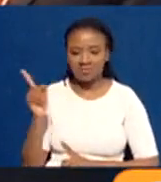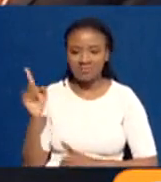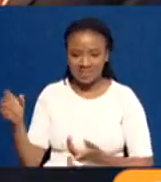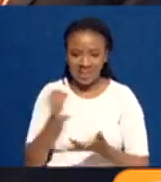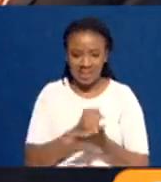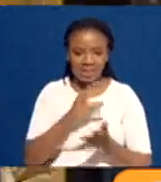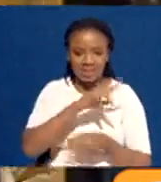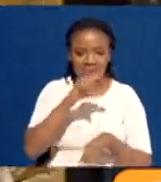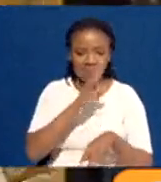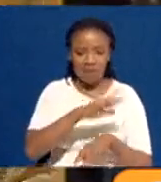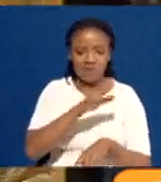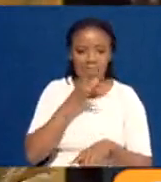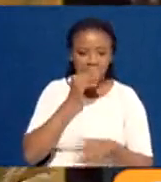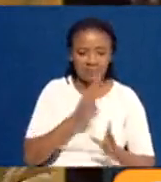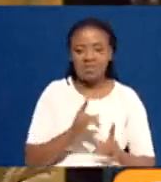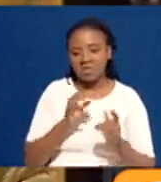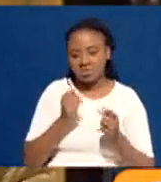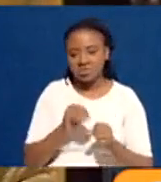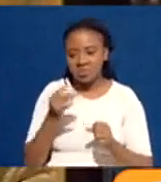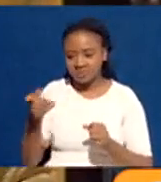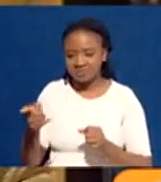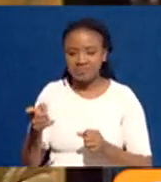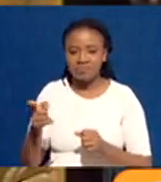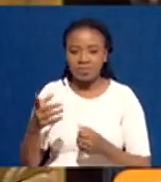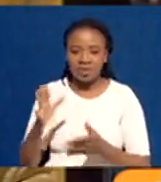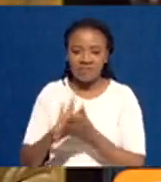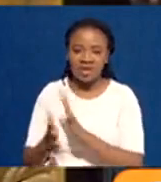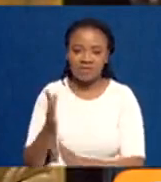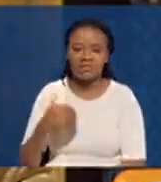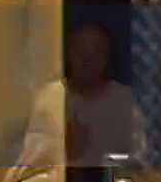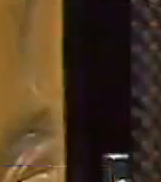as the National Assembly Speaker. Ayub Abdikadir, Citizen TV, Nairobi.